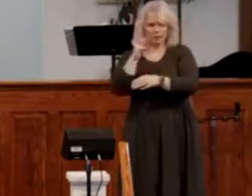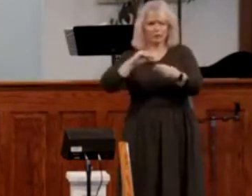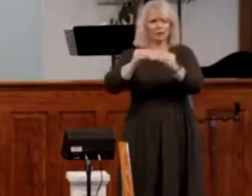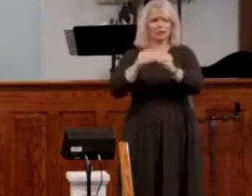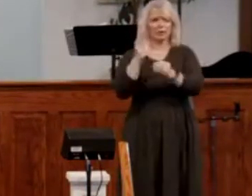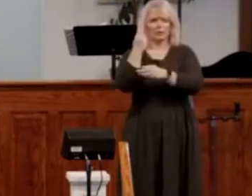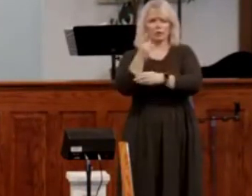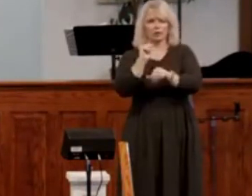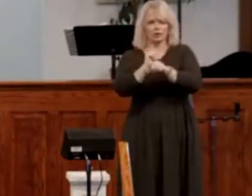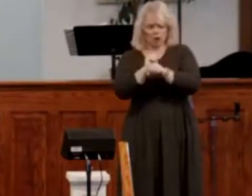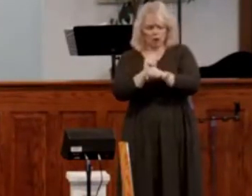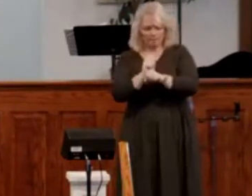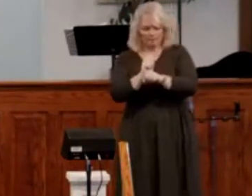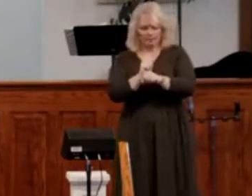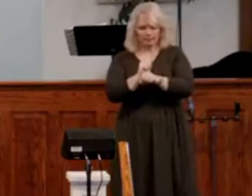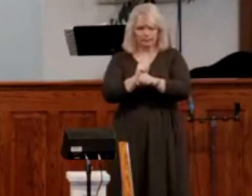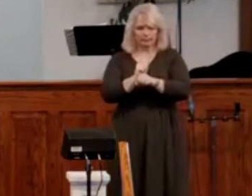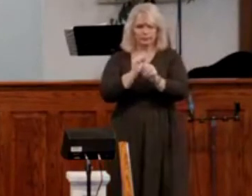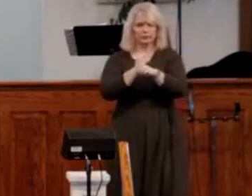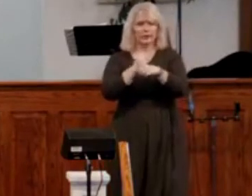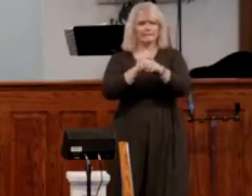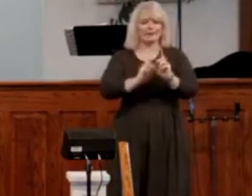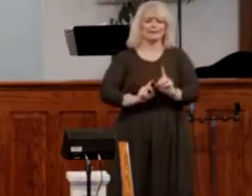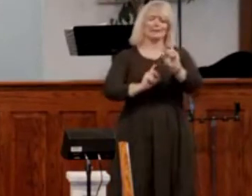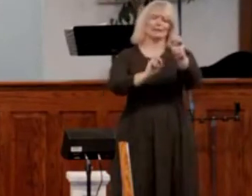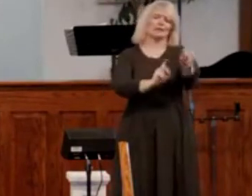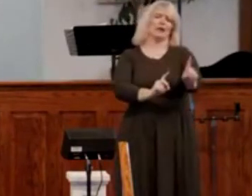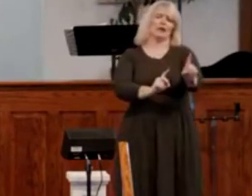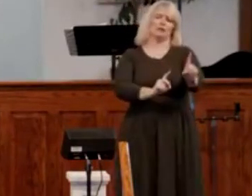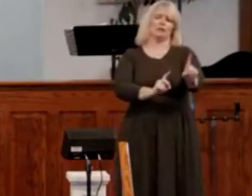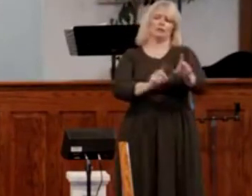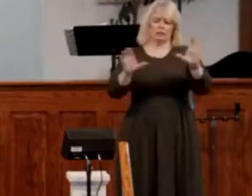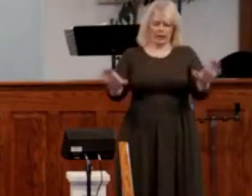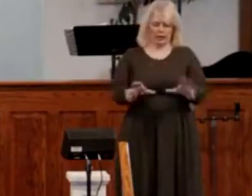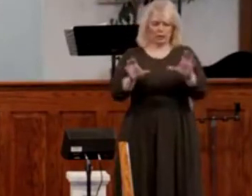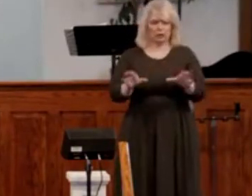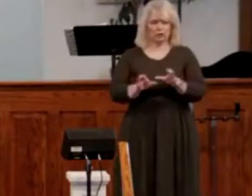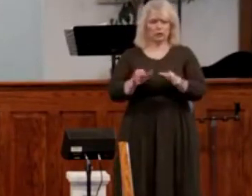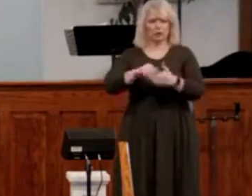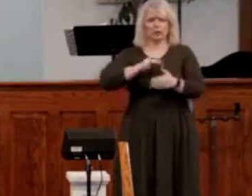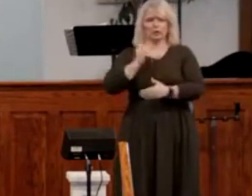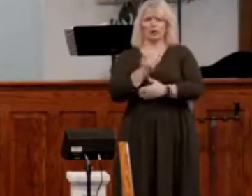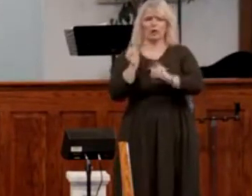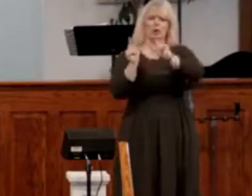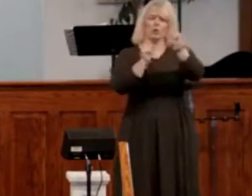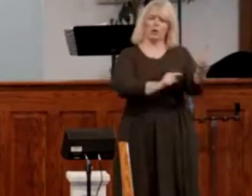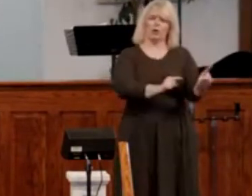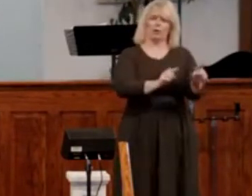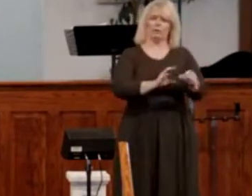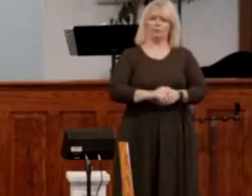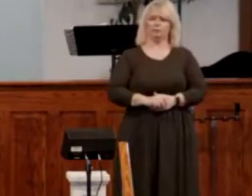job is to make disciples, and we should be doing that in our going.